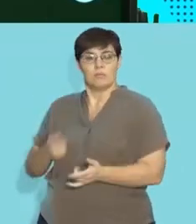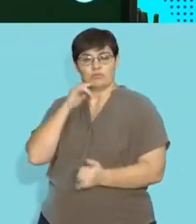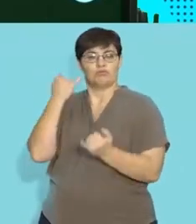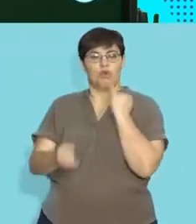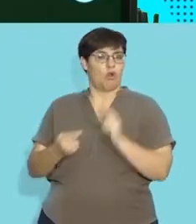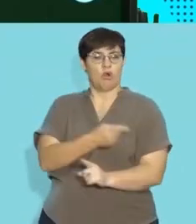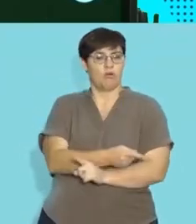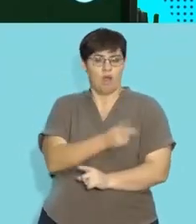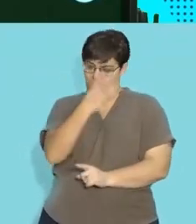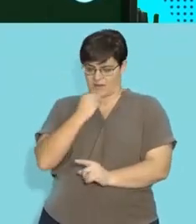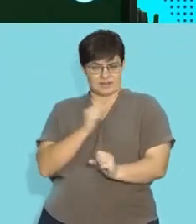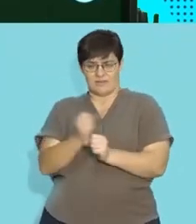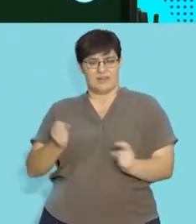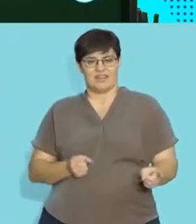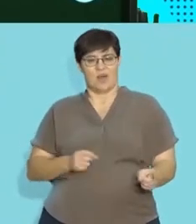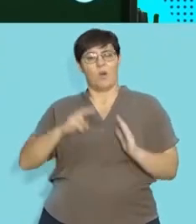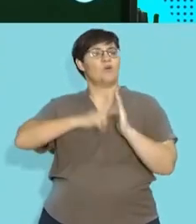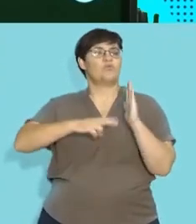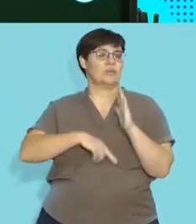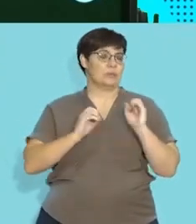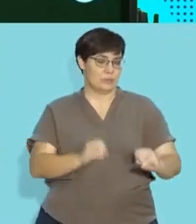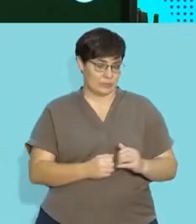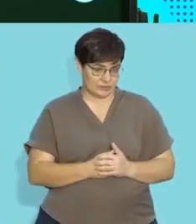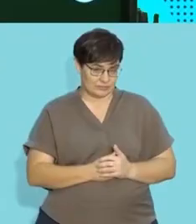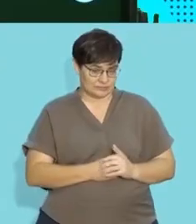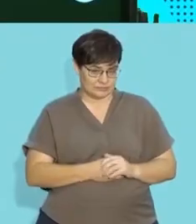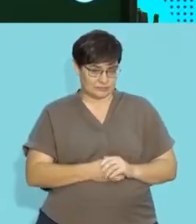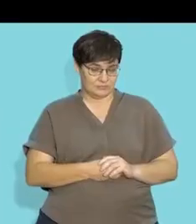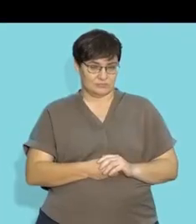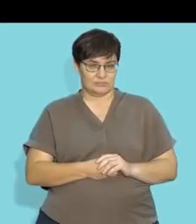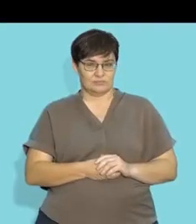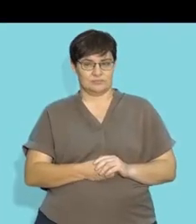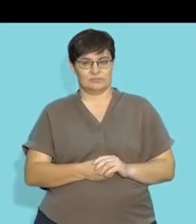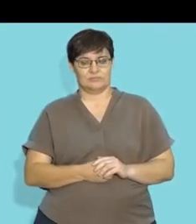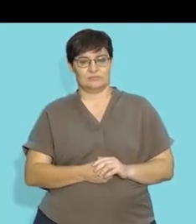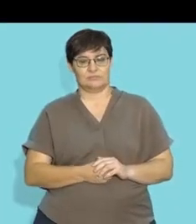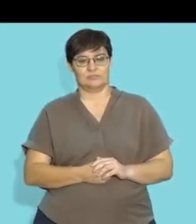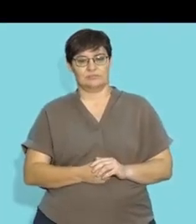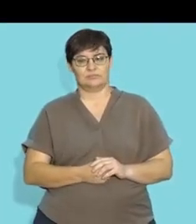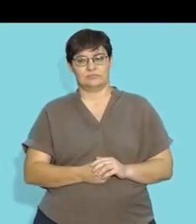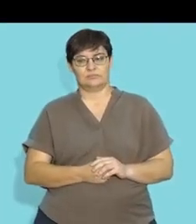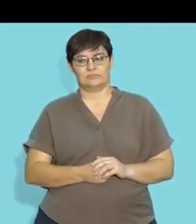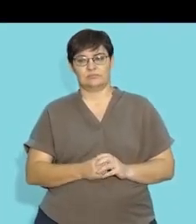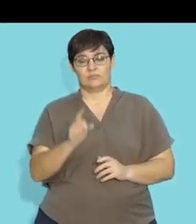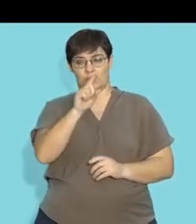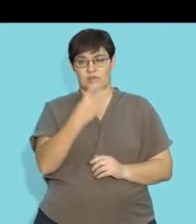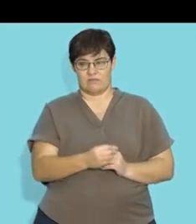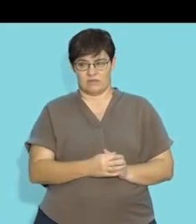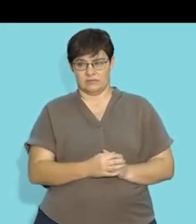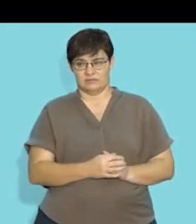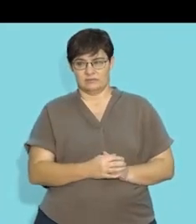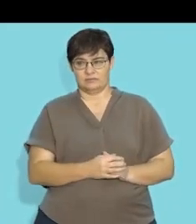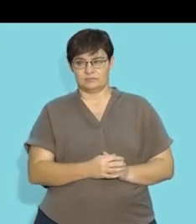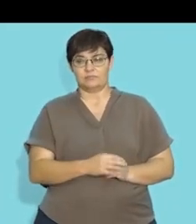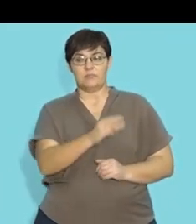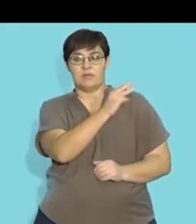wrong questions because we're not reading the question. Okay, let's see. There's the question. So the